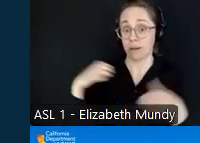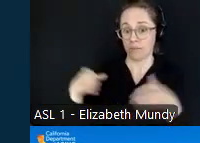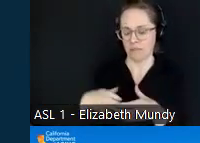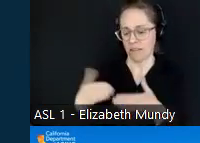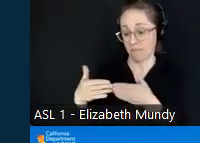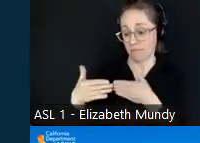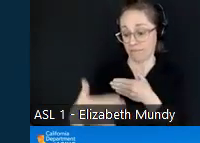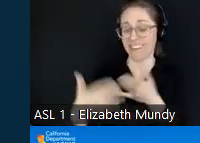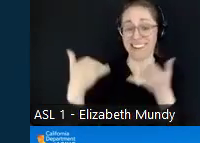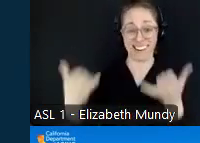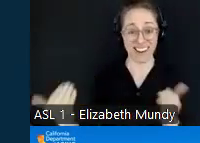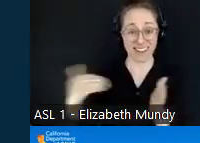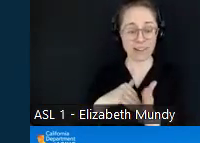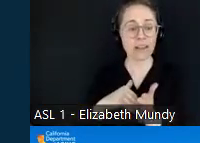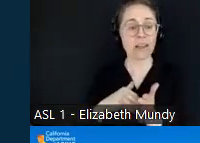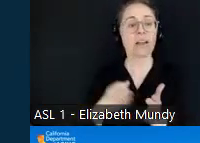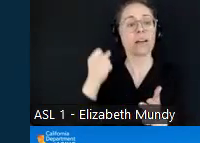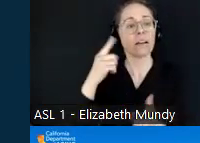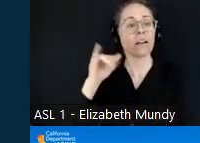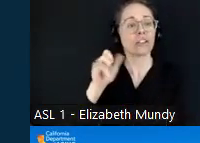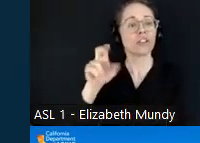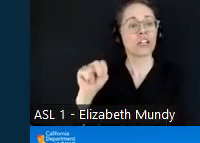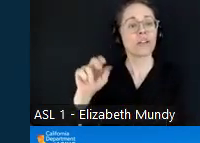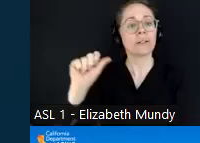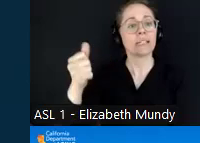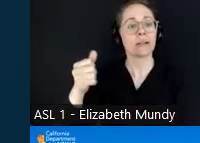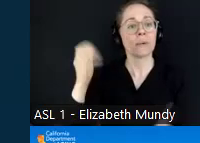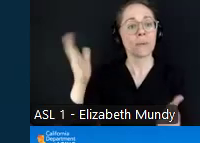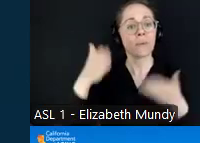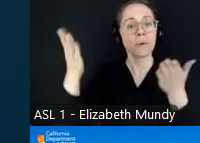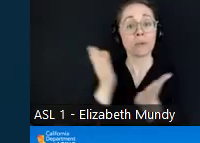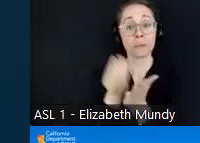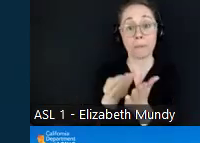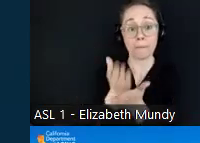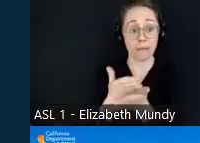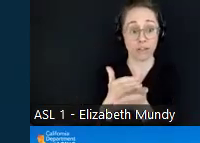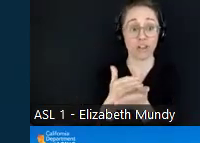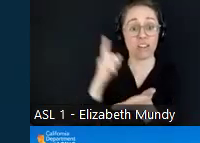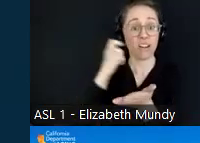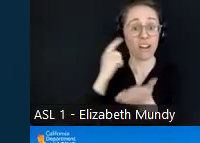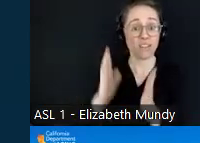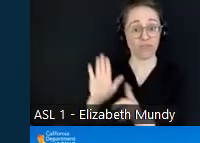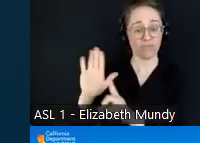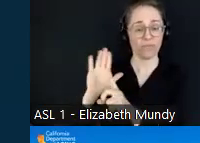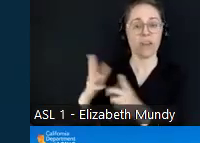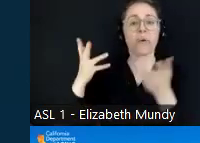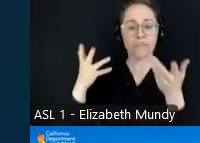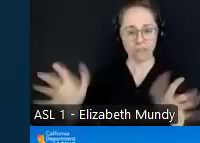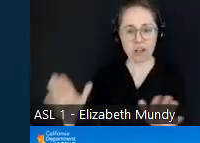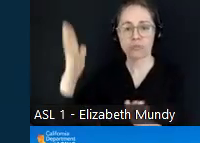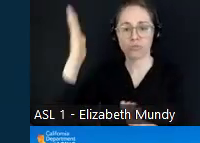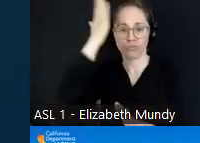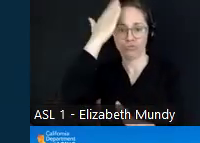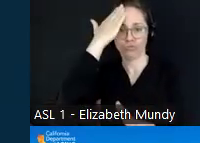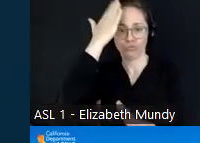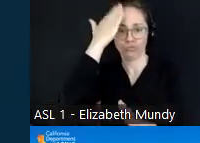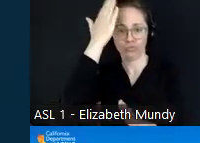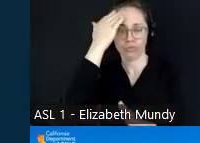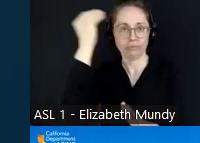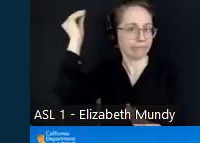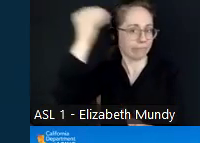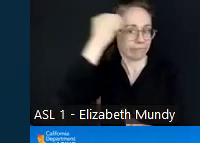now the governor's January 10 budget proposal is in the rearview mirror as we're all looking ahead in the next couple